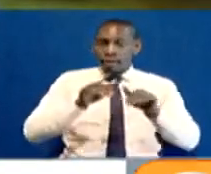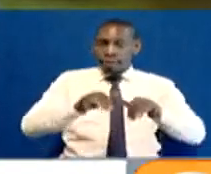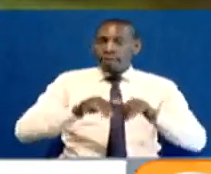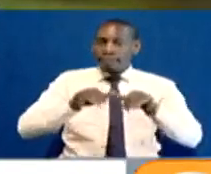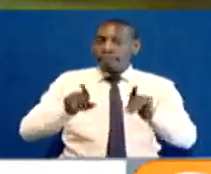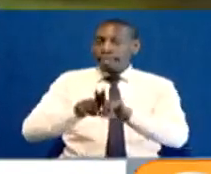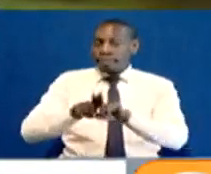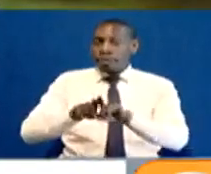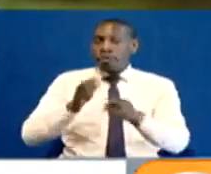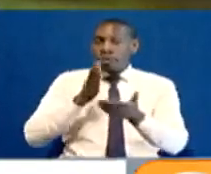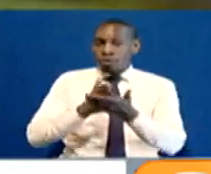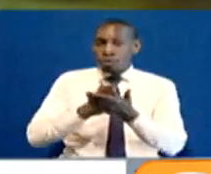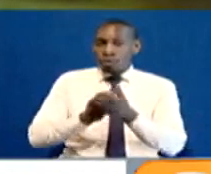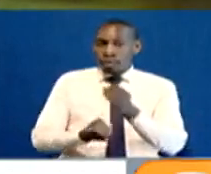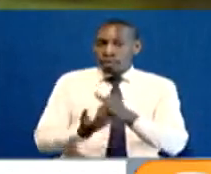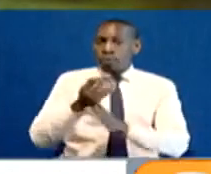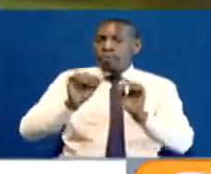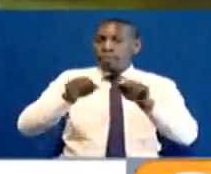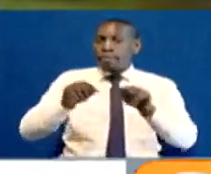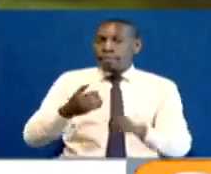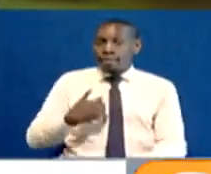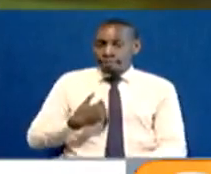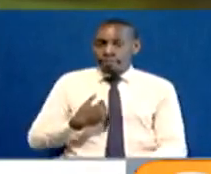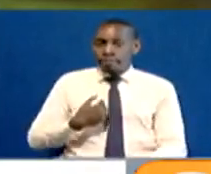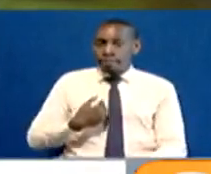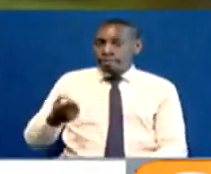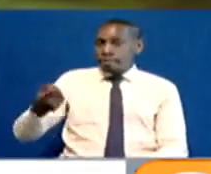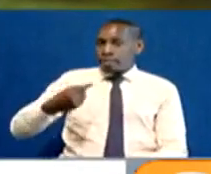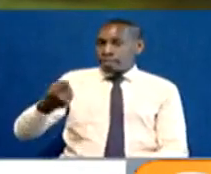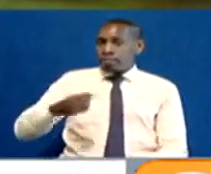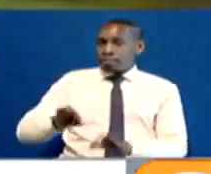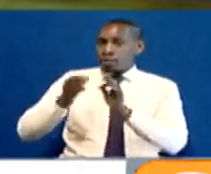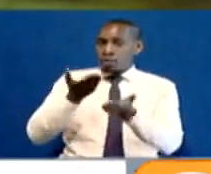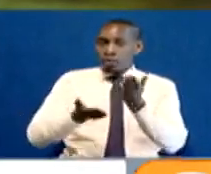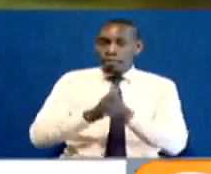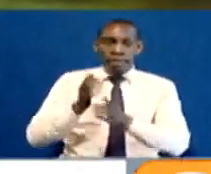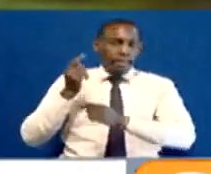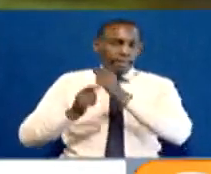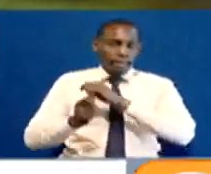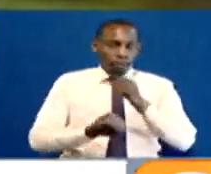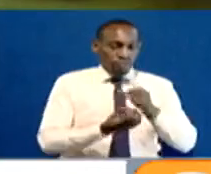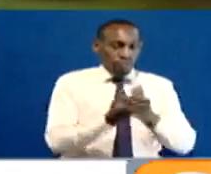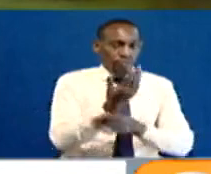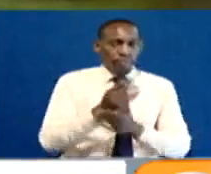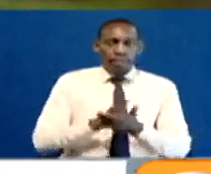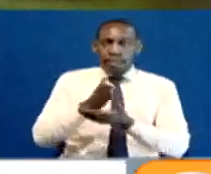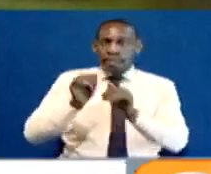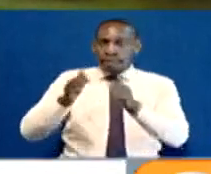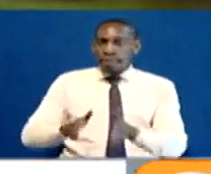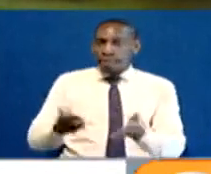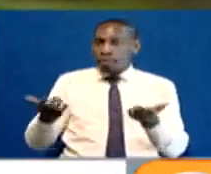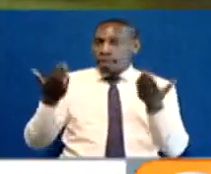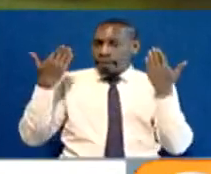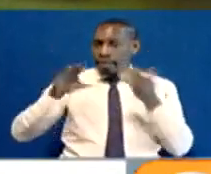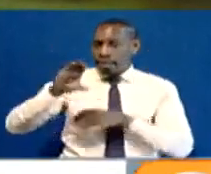this type of farming, despite the crop's potential to fetch more money when compared to traditional crops. Now, some farmers in Meru